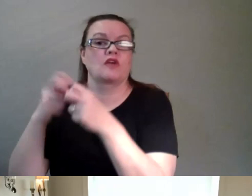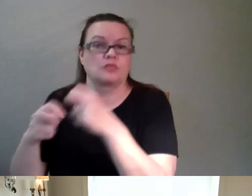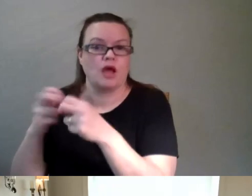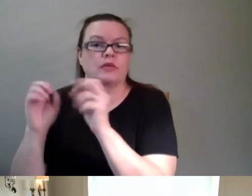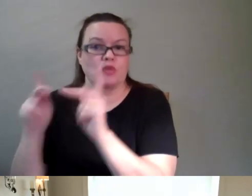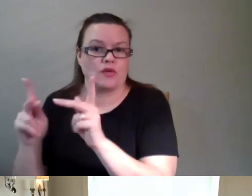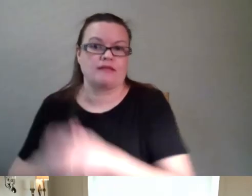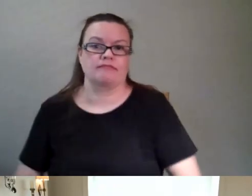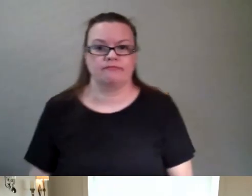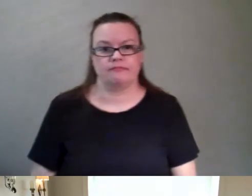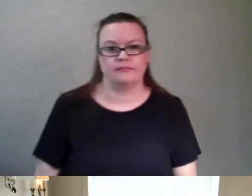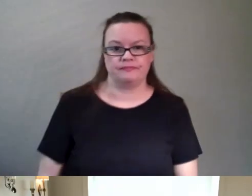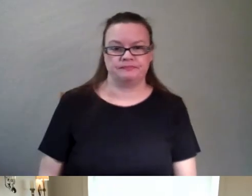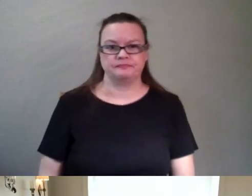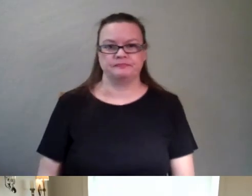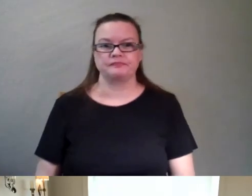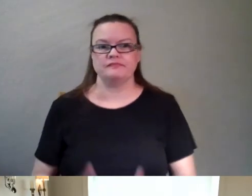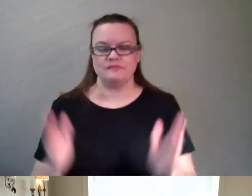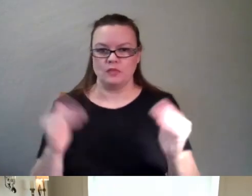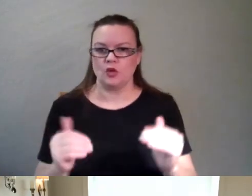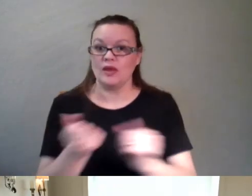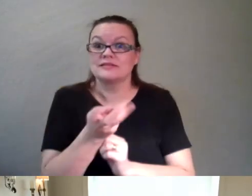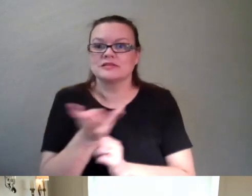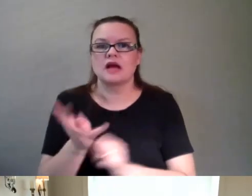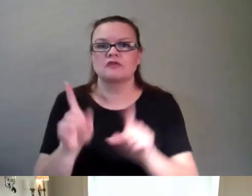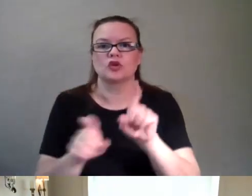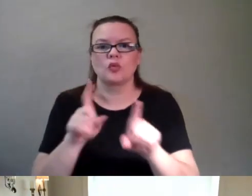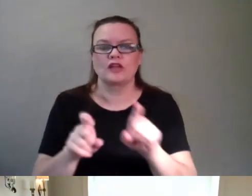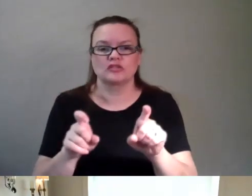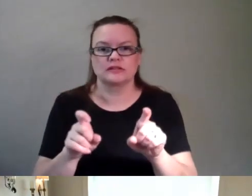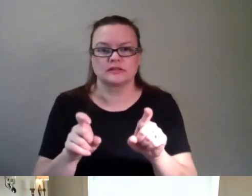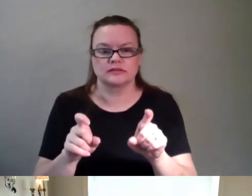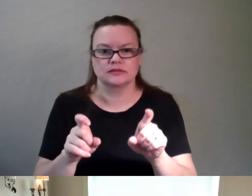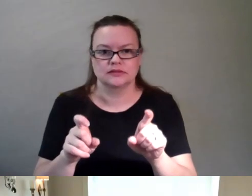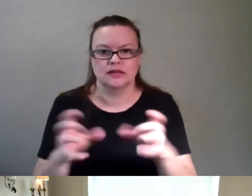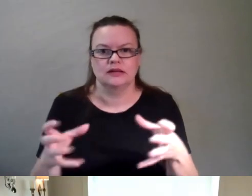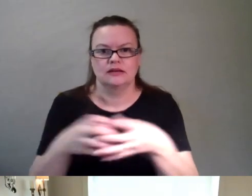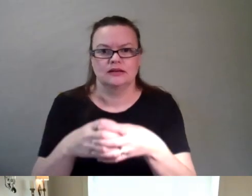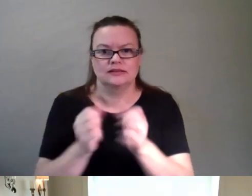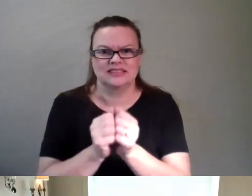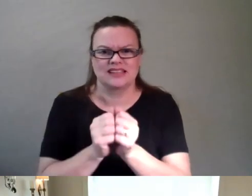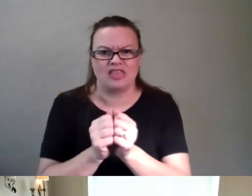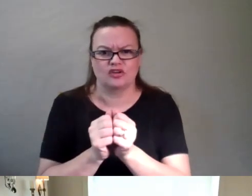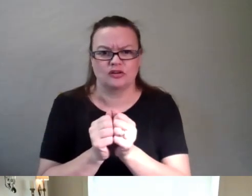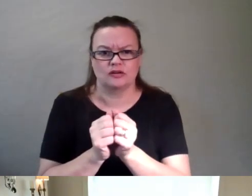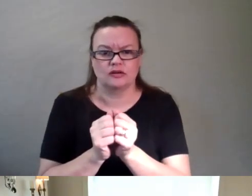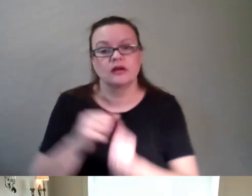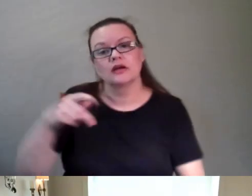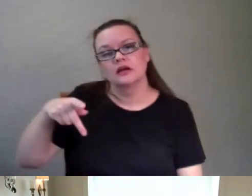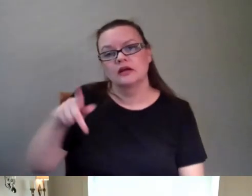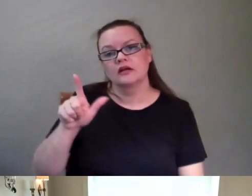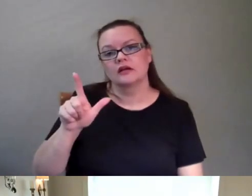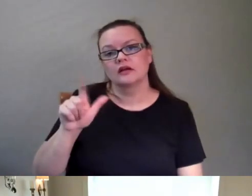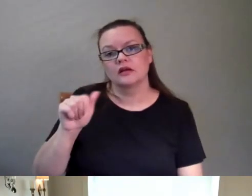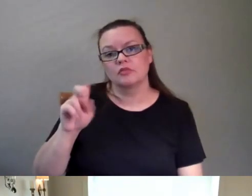Great, I'm going to combine a number of questions here. Rebecca asks about the plausibility of a